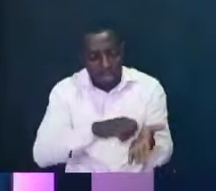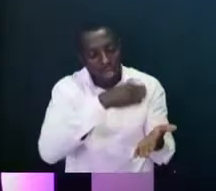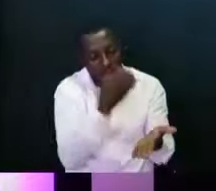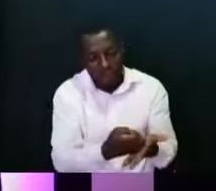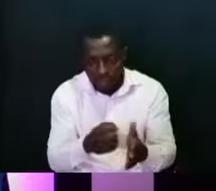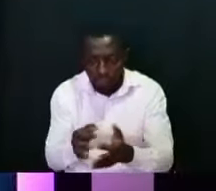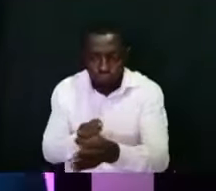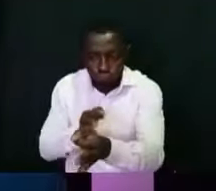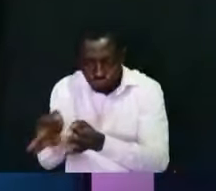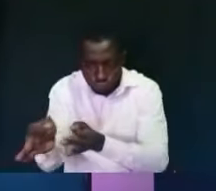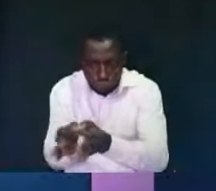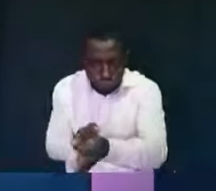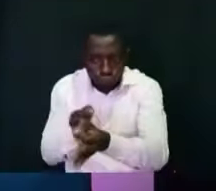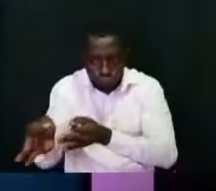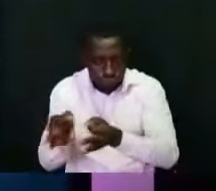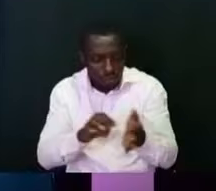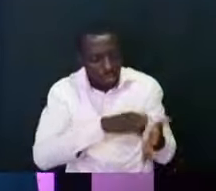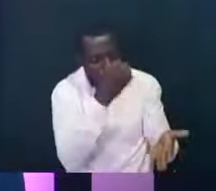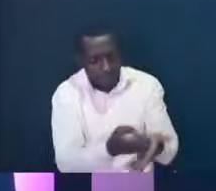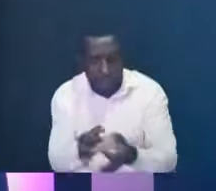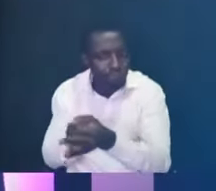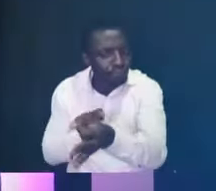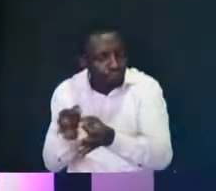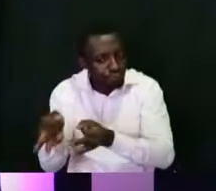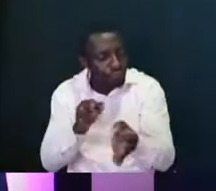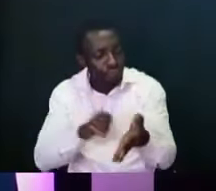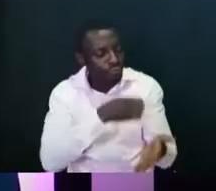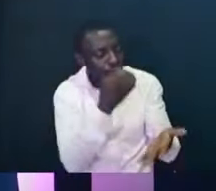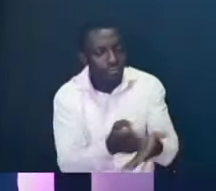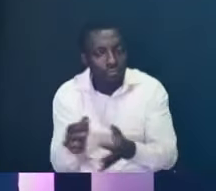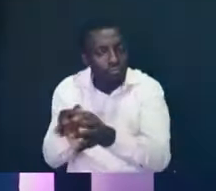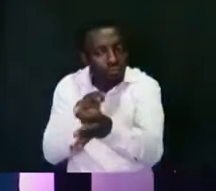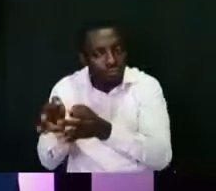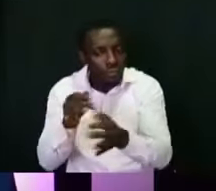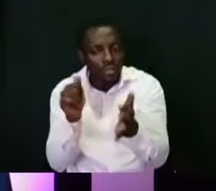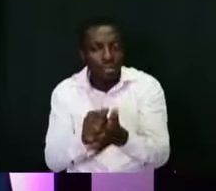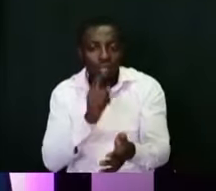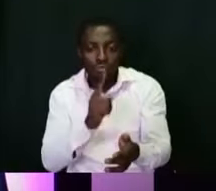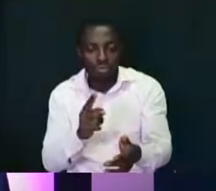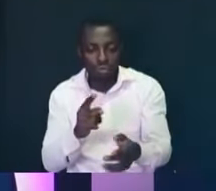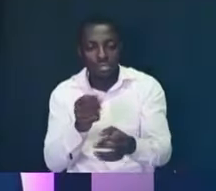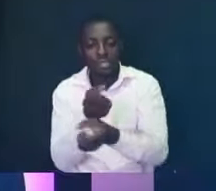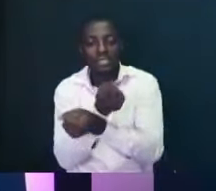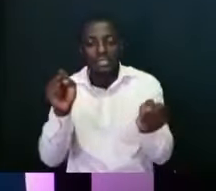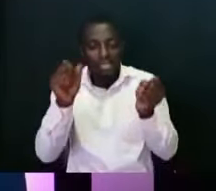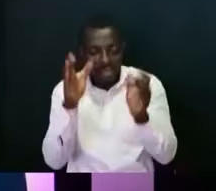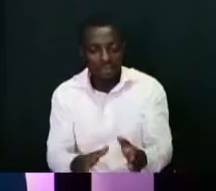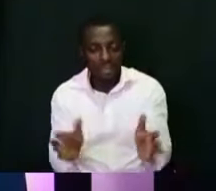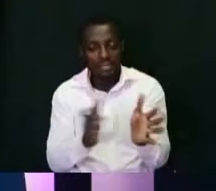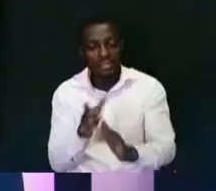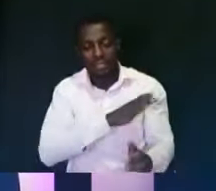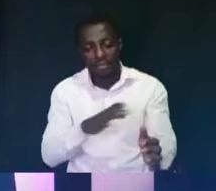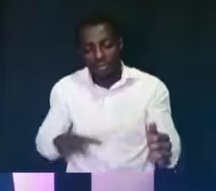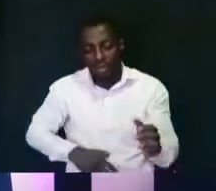scriptures, explaining and proving that the Messiah had to suffer and